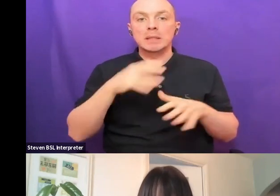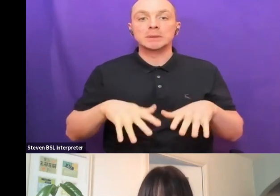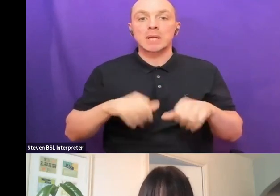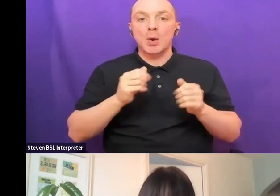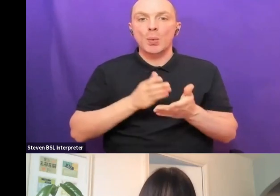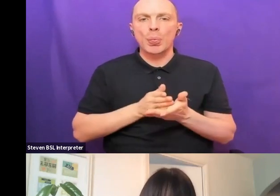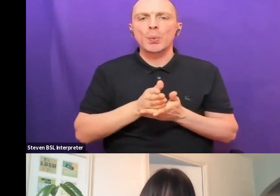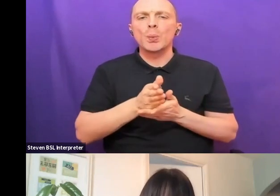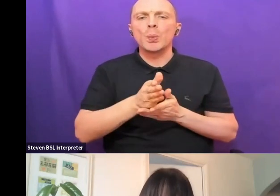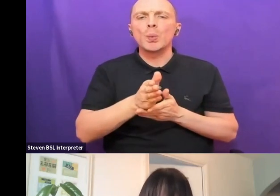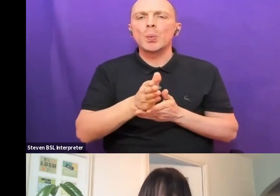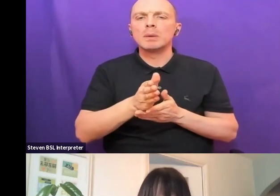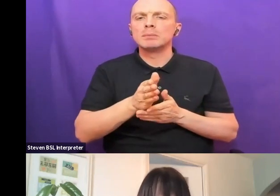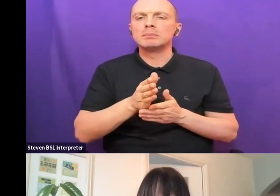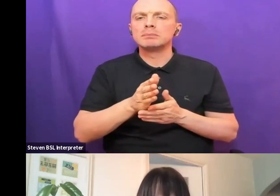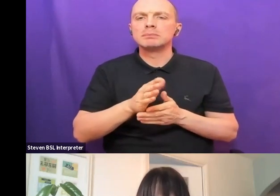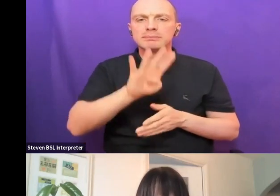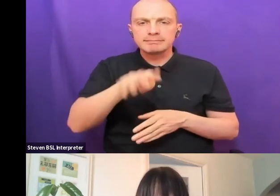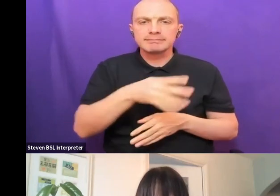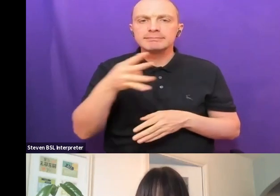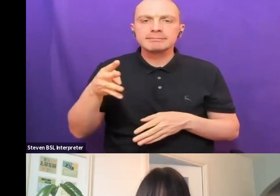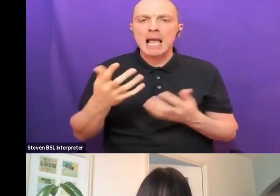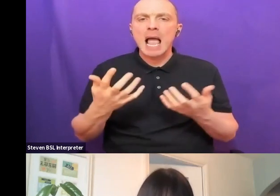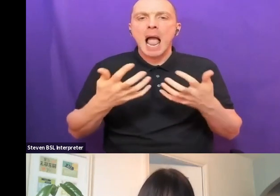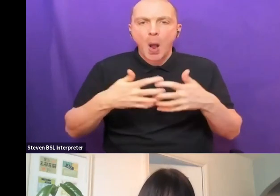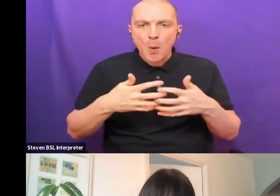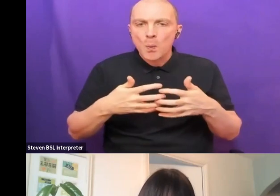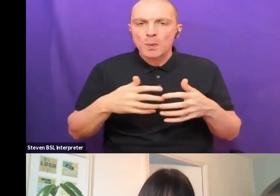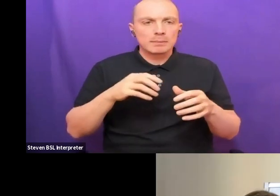today's session will work and how you can interact with us.